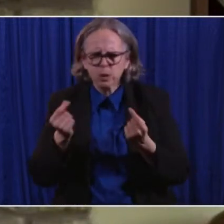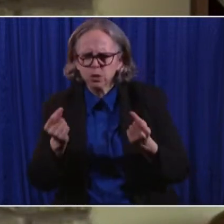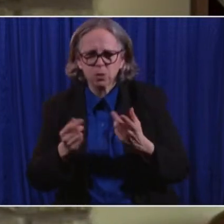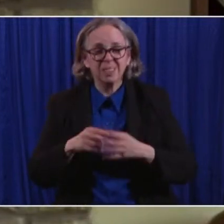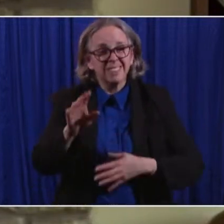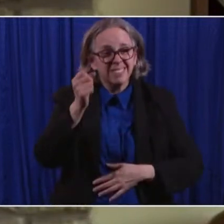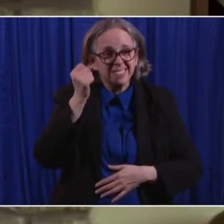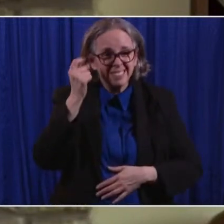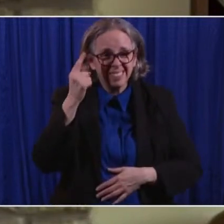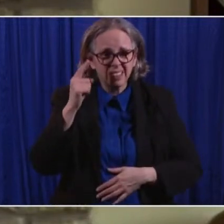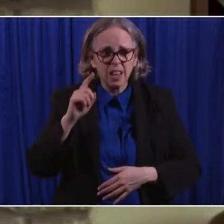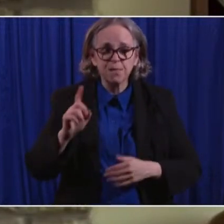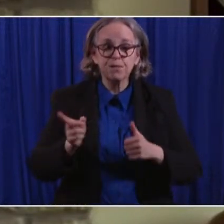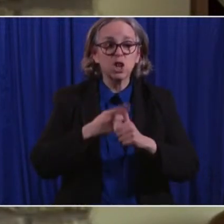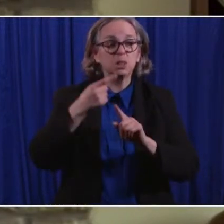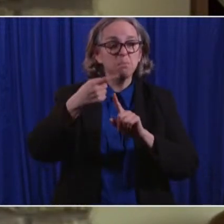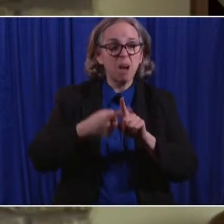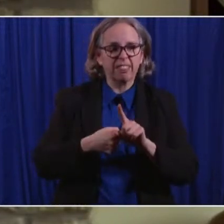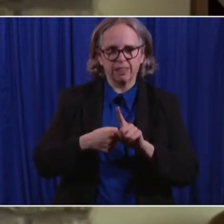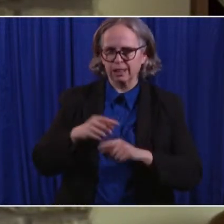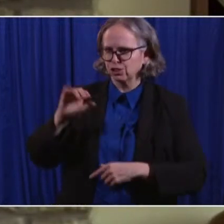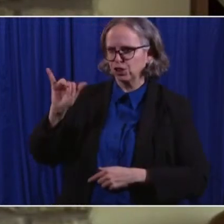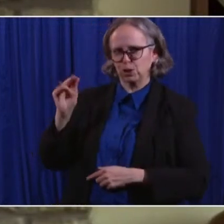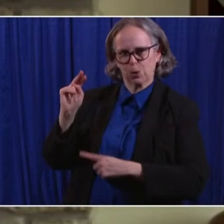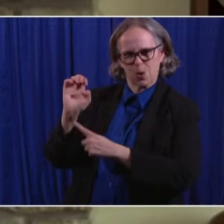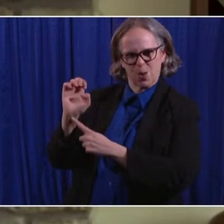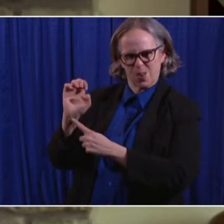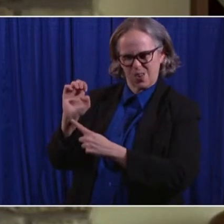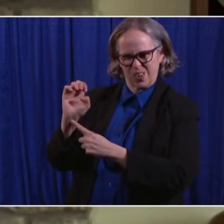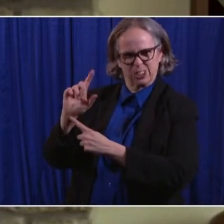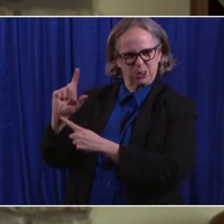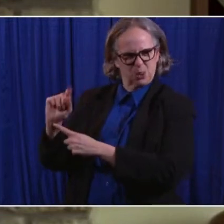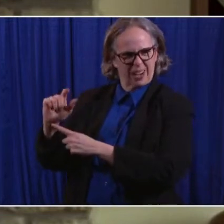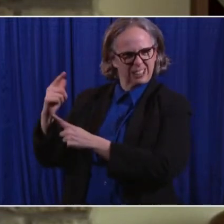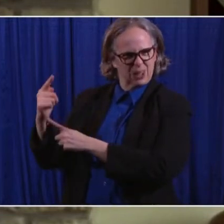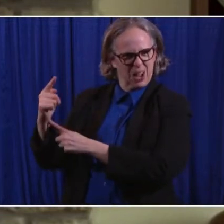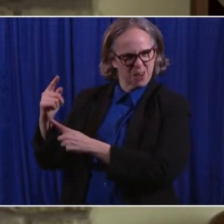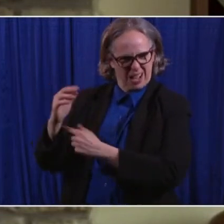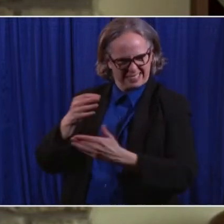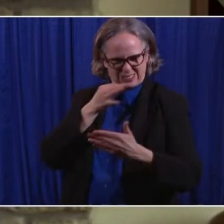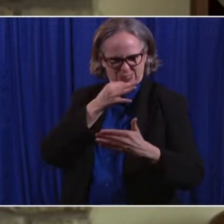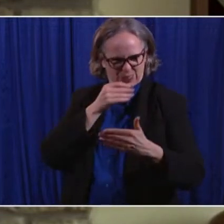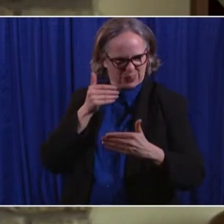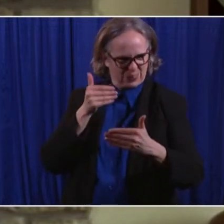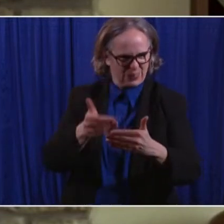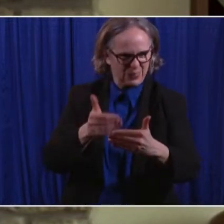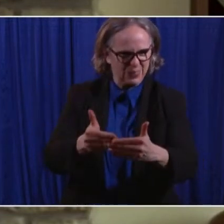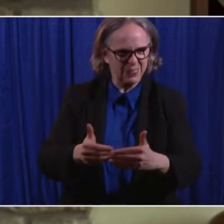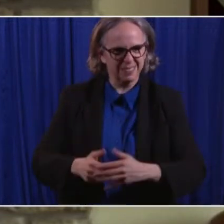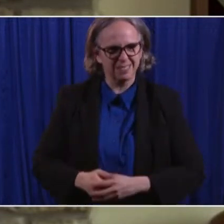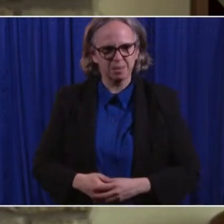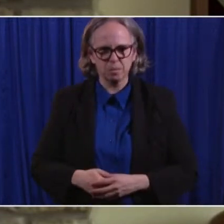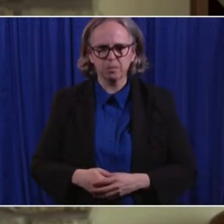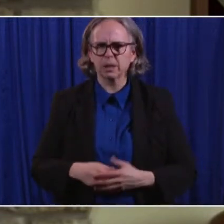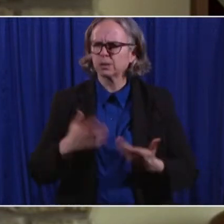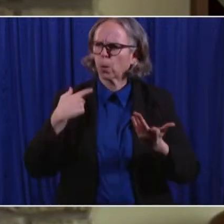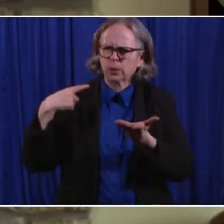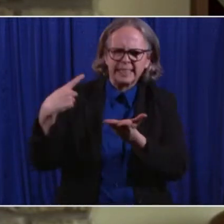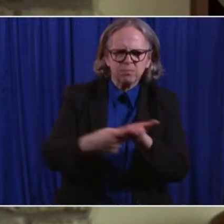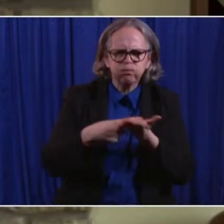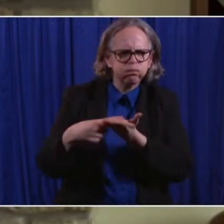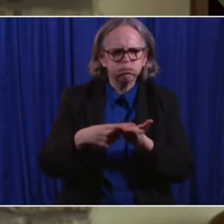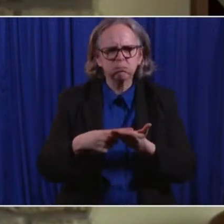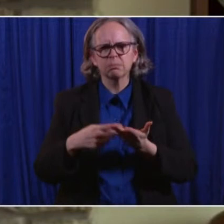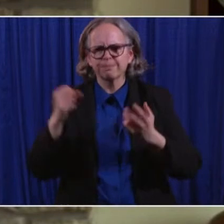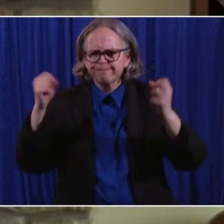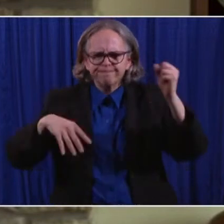first month of our county fairs. And based upon what we are seeing now, some of the data that I just shared with all